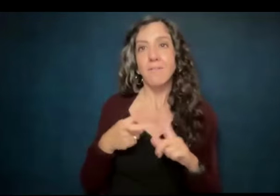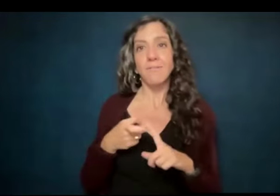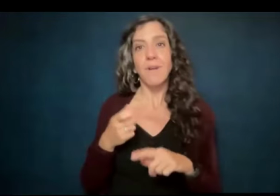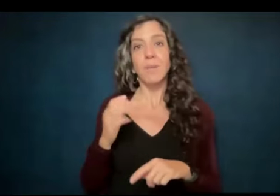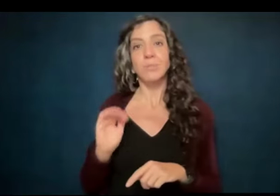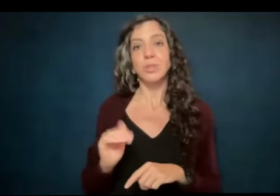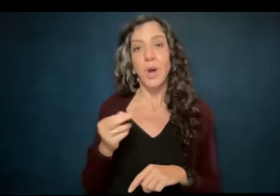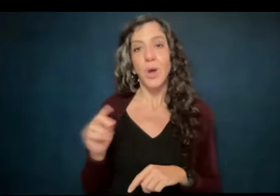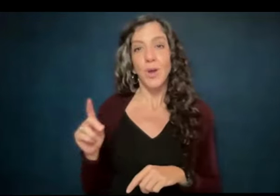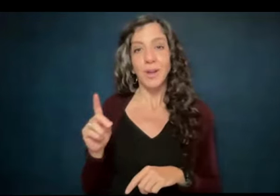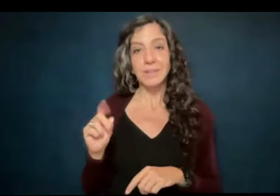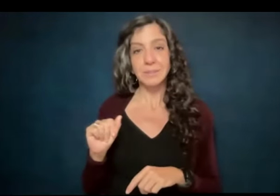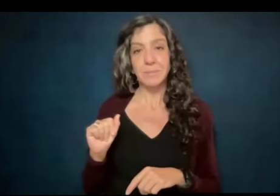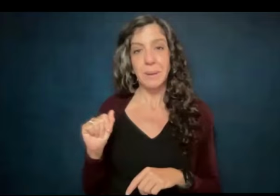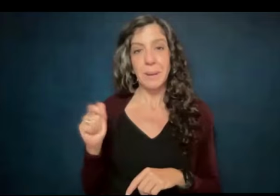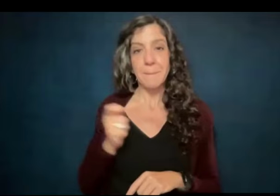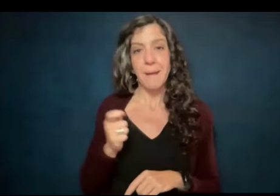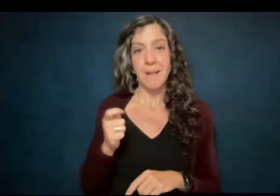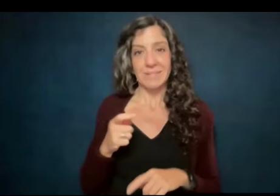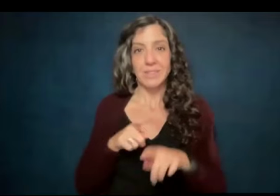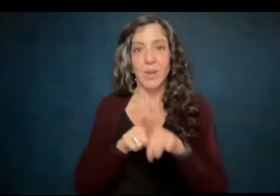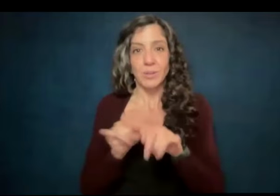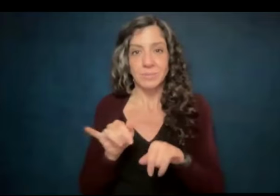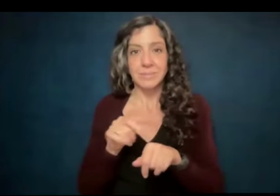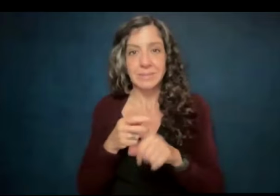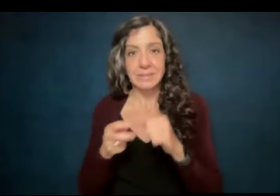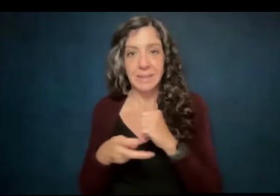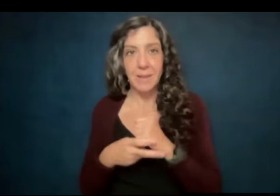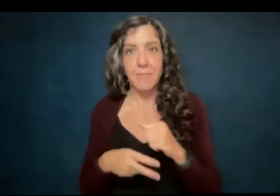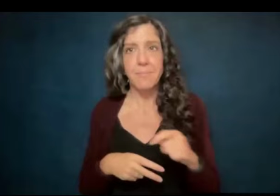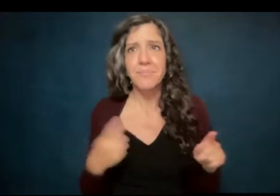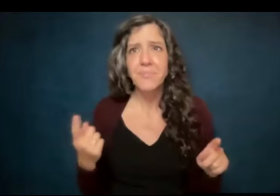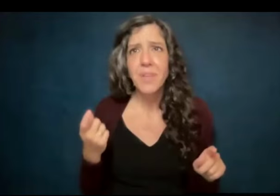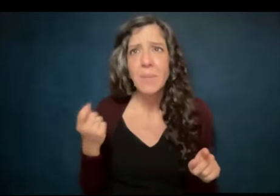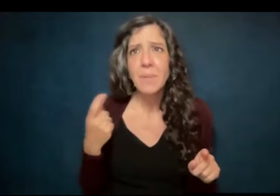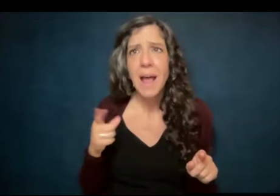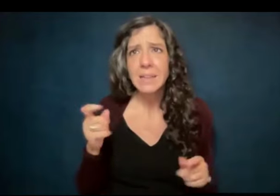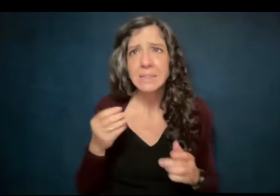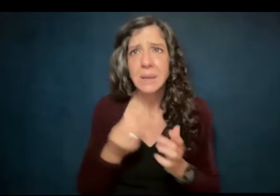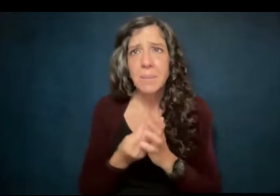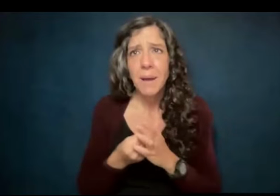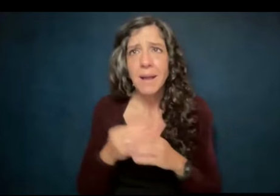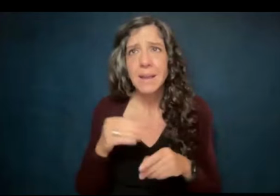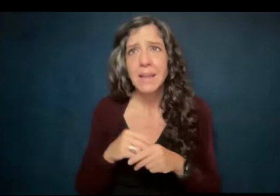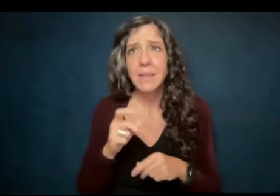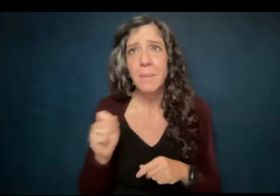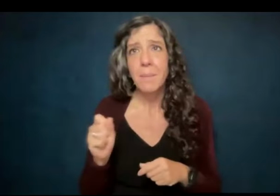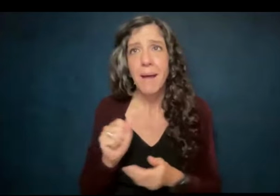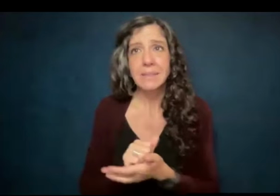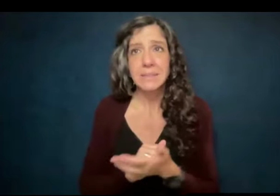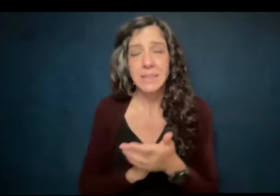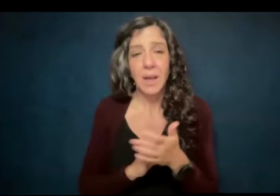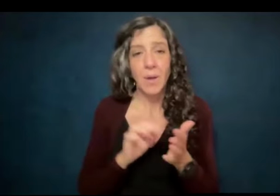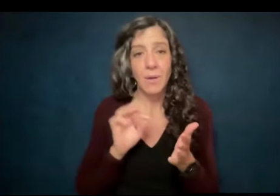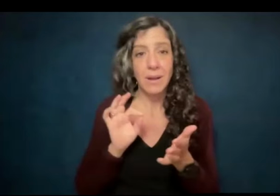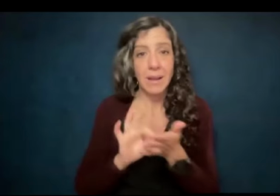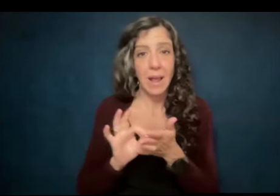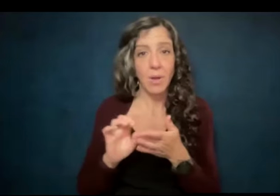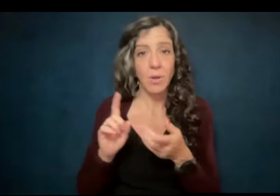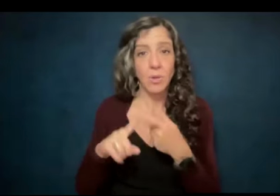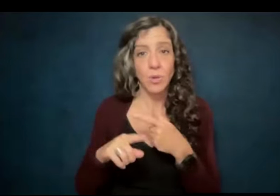disability benefits. So does the money in a pass account count towards the resource limit for state medical?